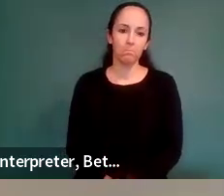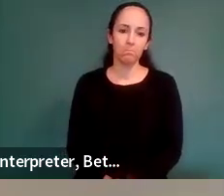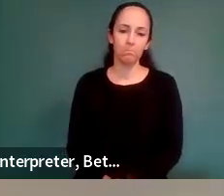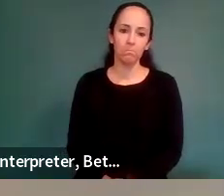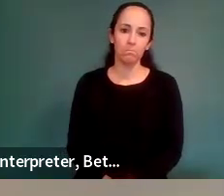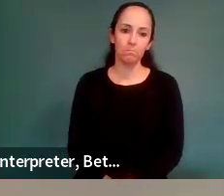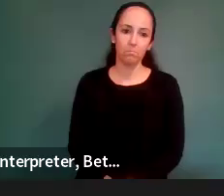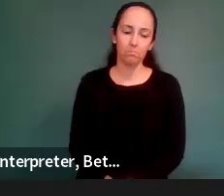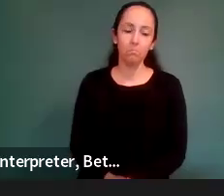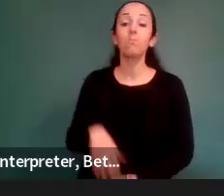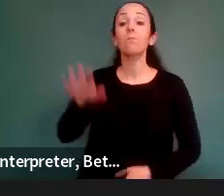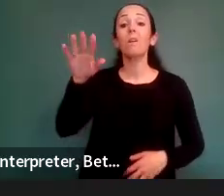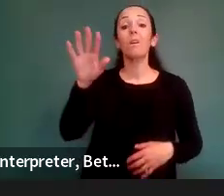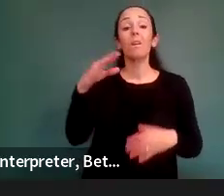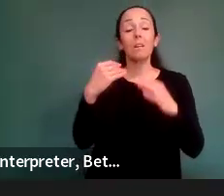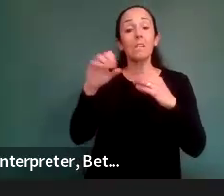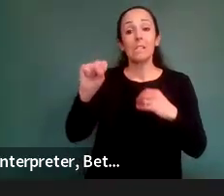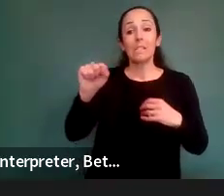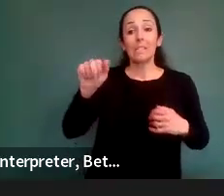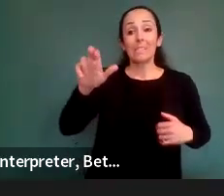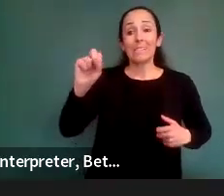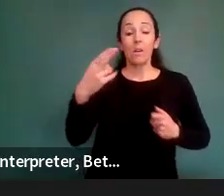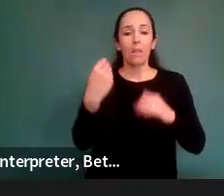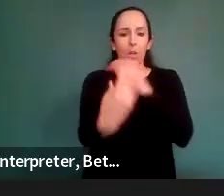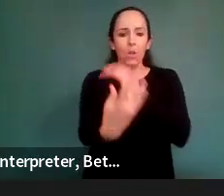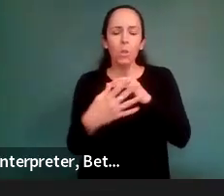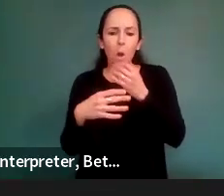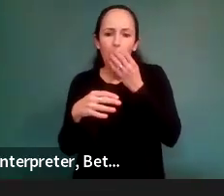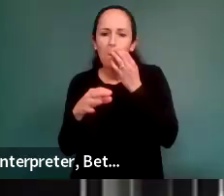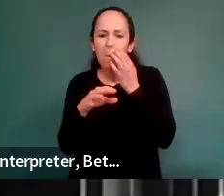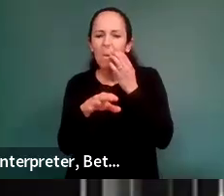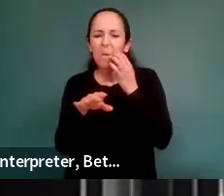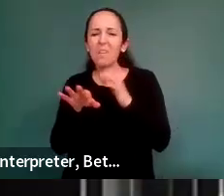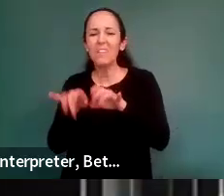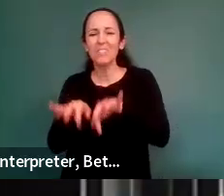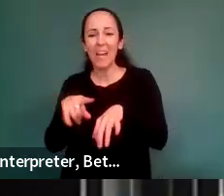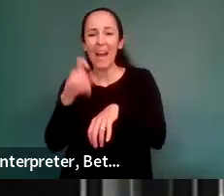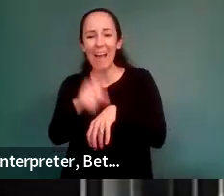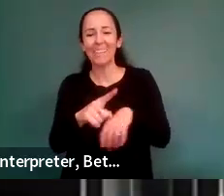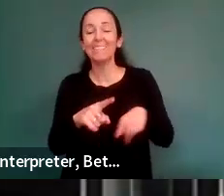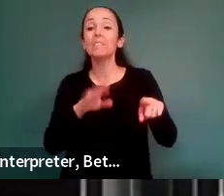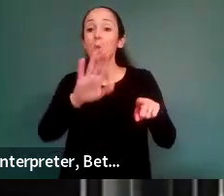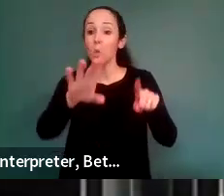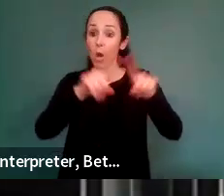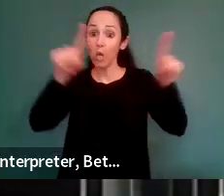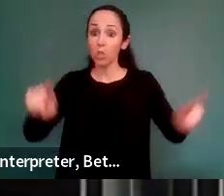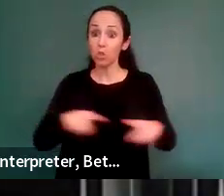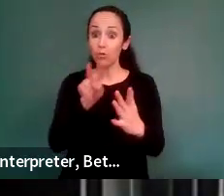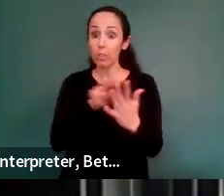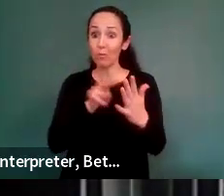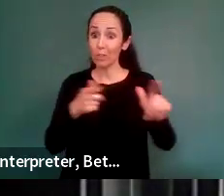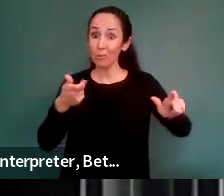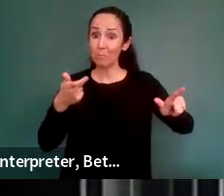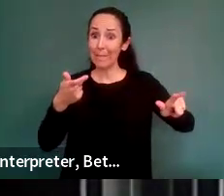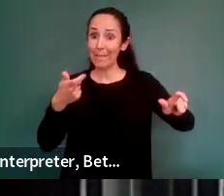There's a quick question in the chat. It says, can the speed of the reader be adjusted? Yes, your screen reader speed can be